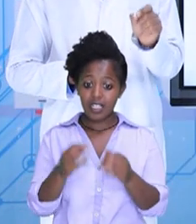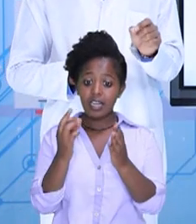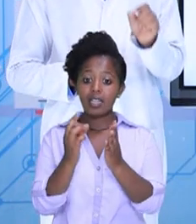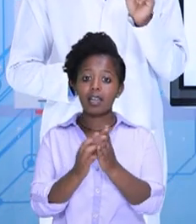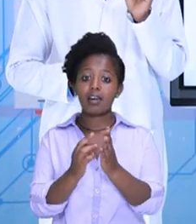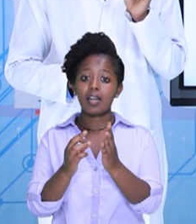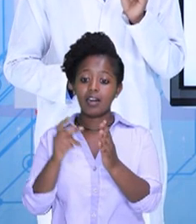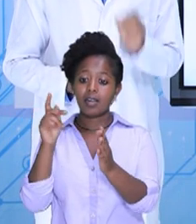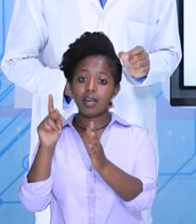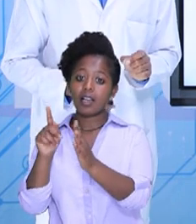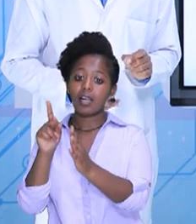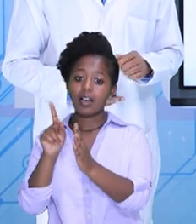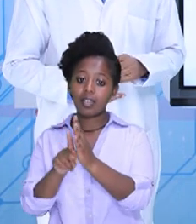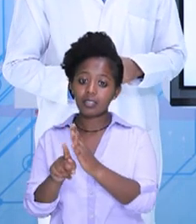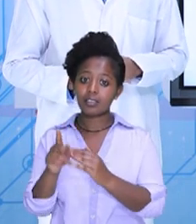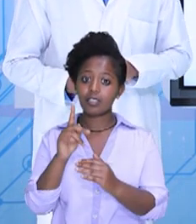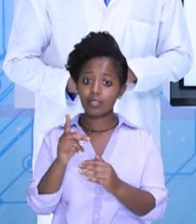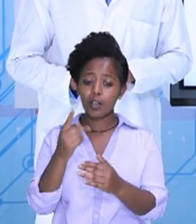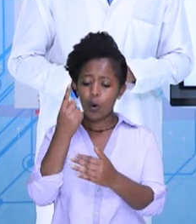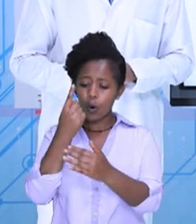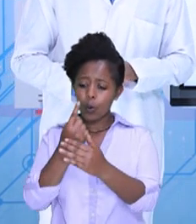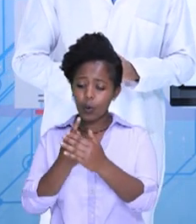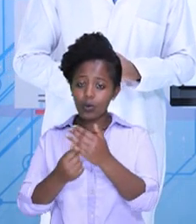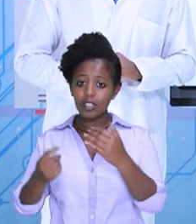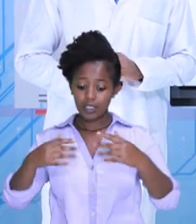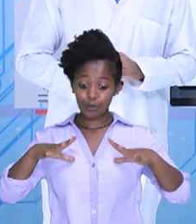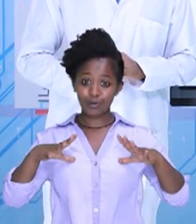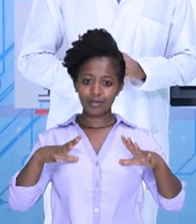only allowed for the tourists by license.